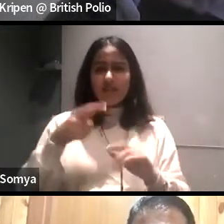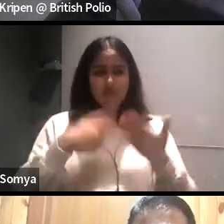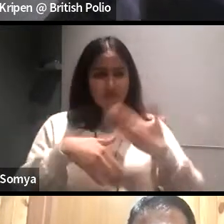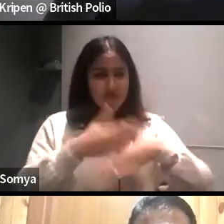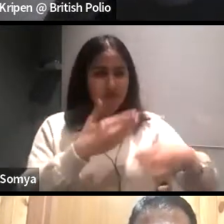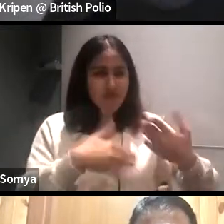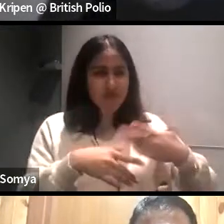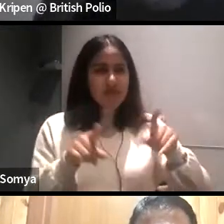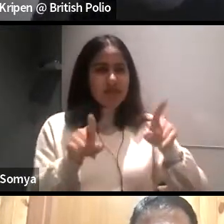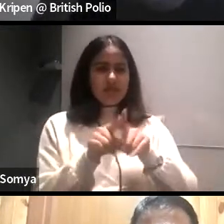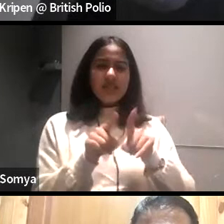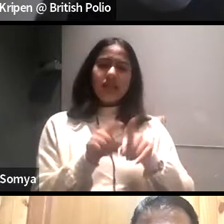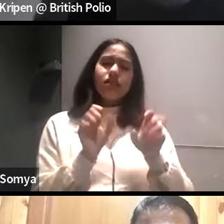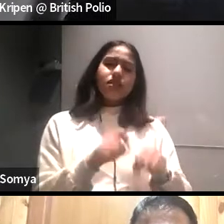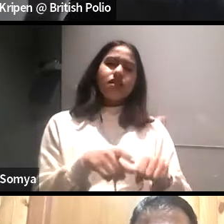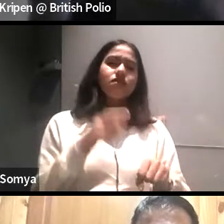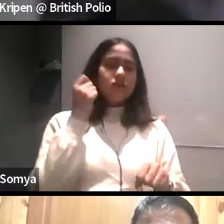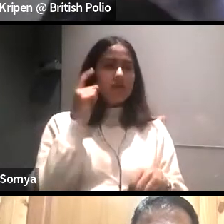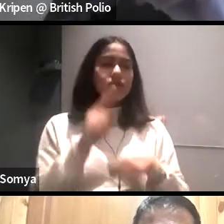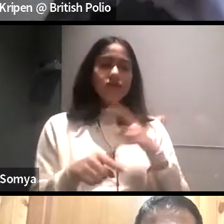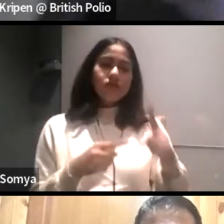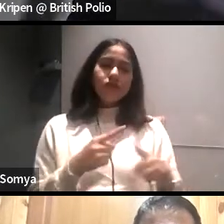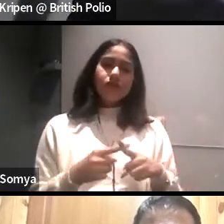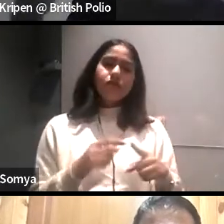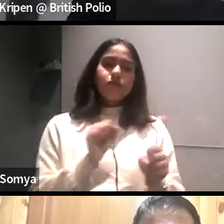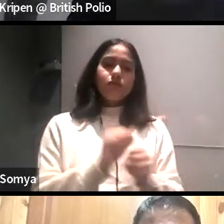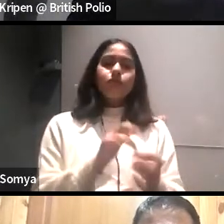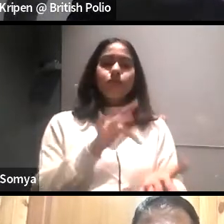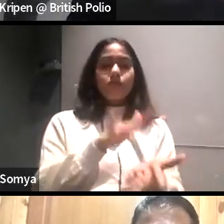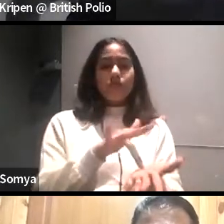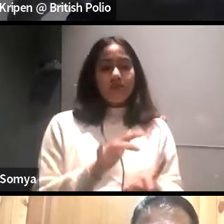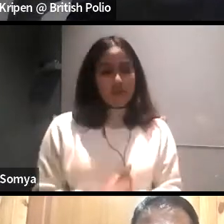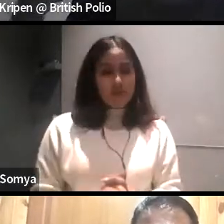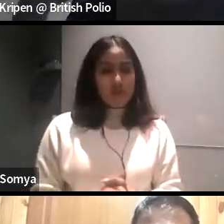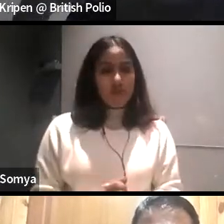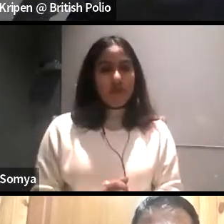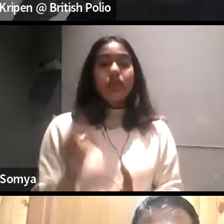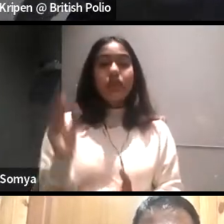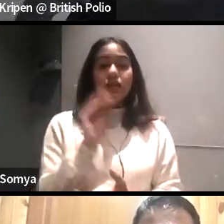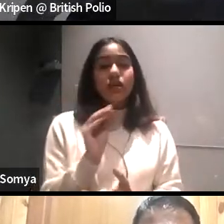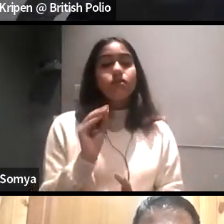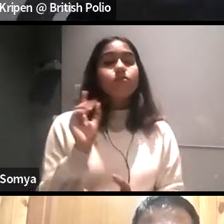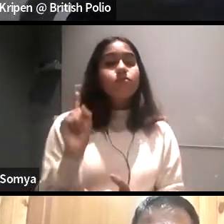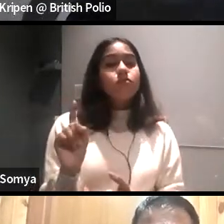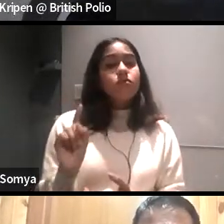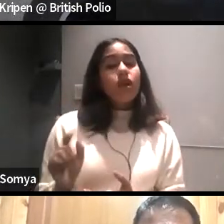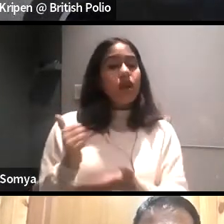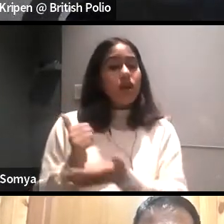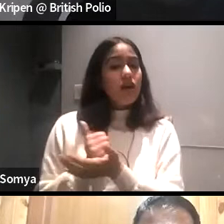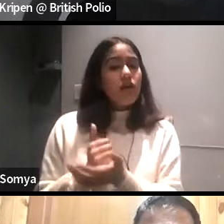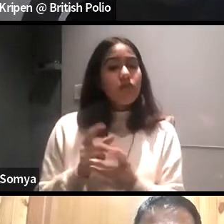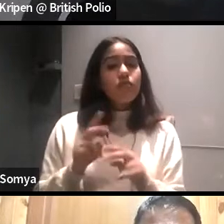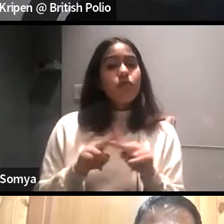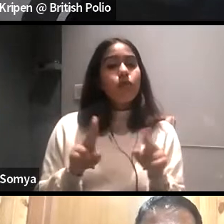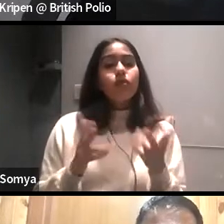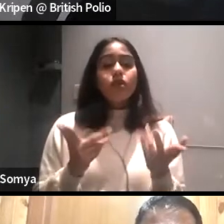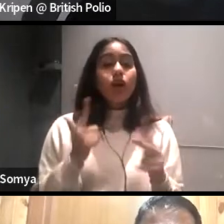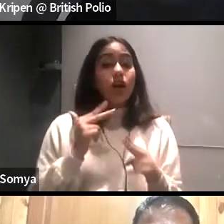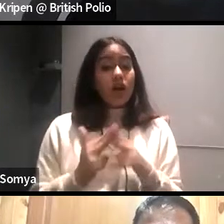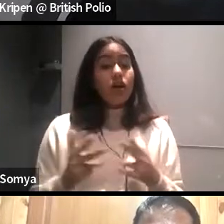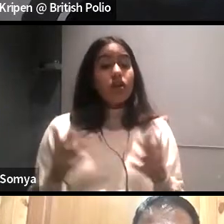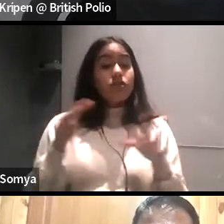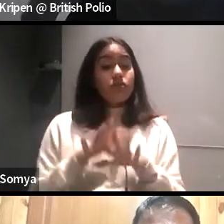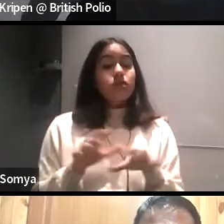So again, that's an additional barrier to the workplace. And I think some of the things that can be really helpful to people who are in work